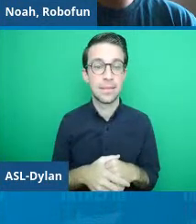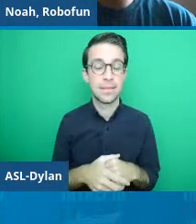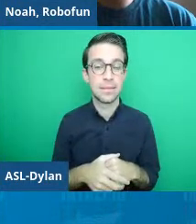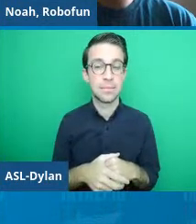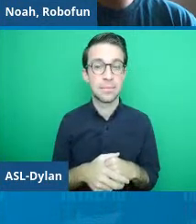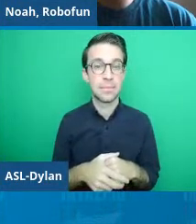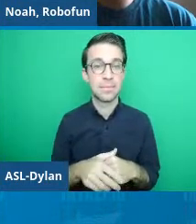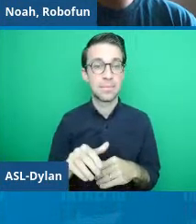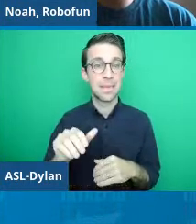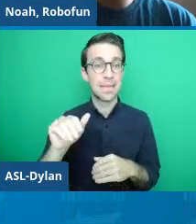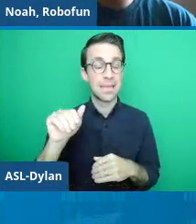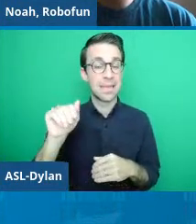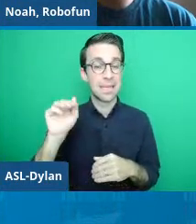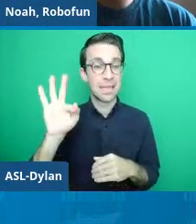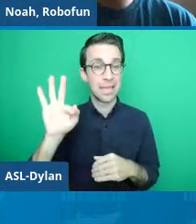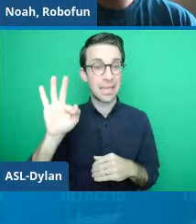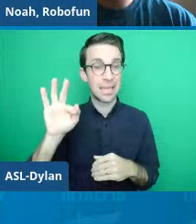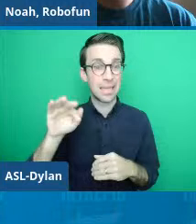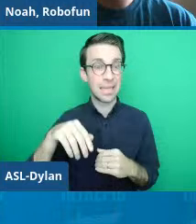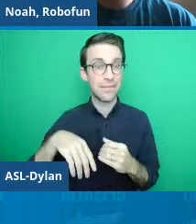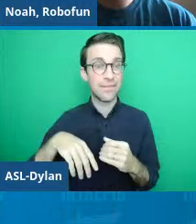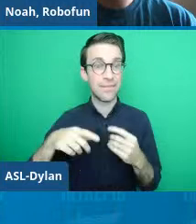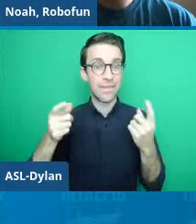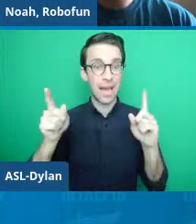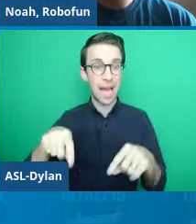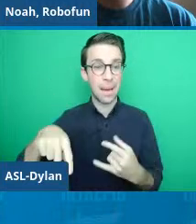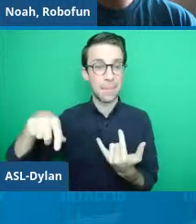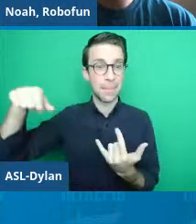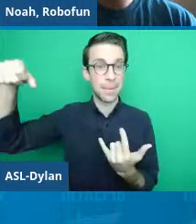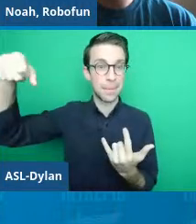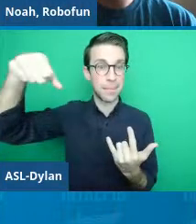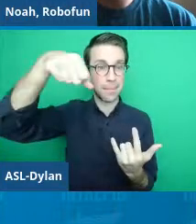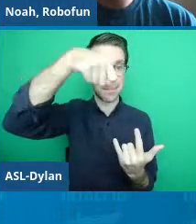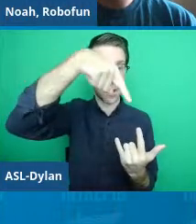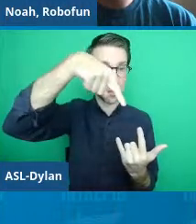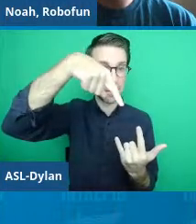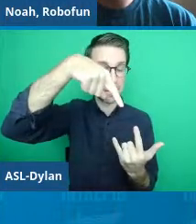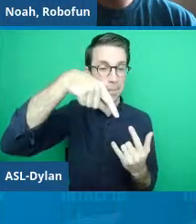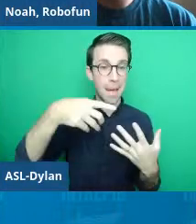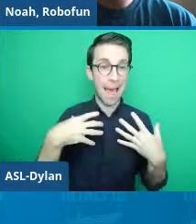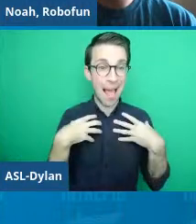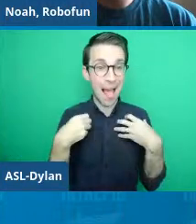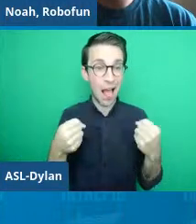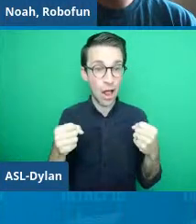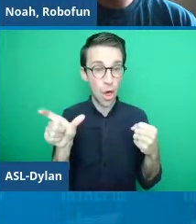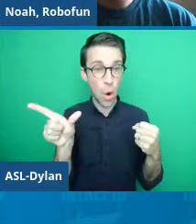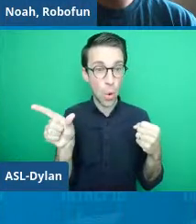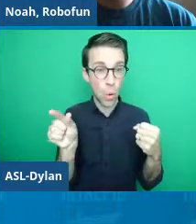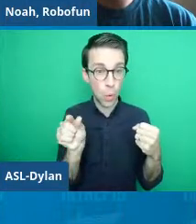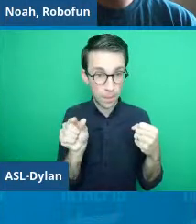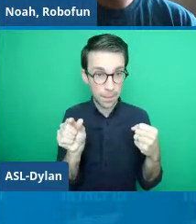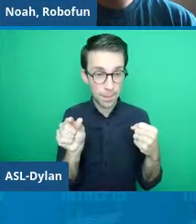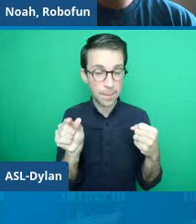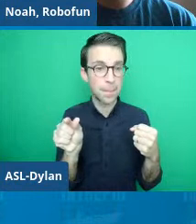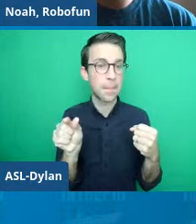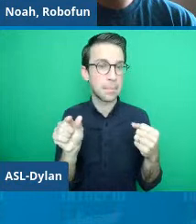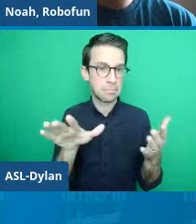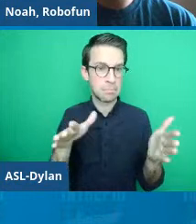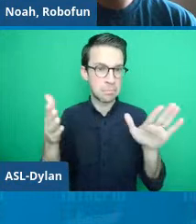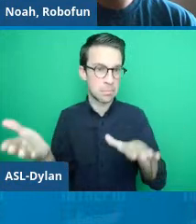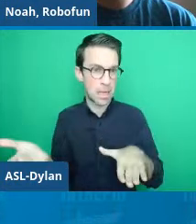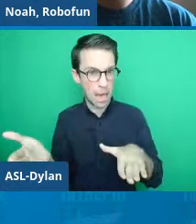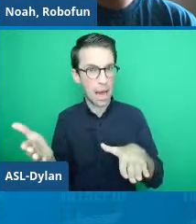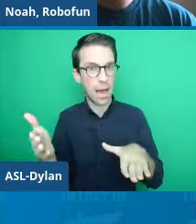one of them loses a certain amount of health, then they are going to be defeated. The other one will